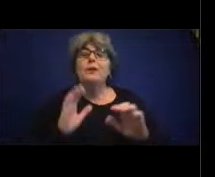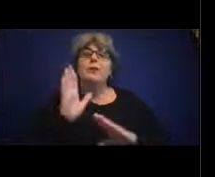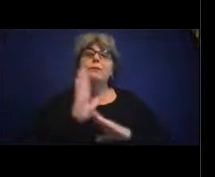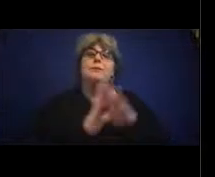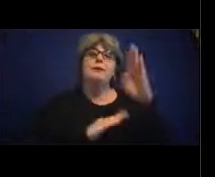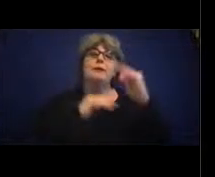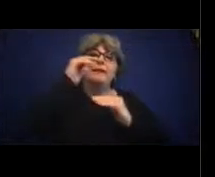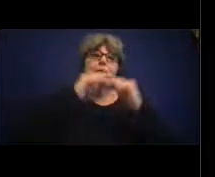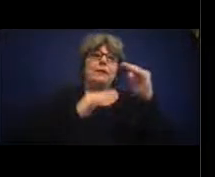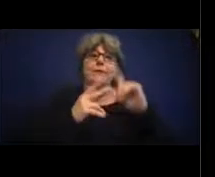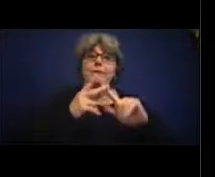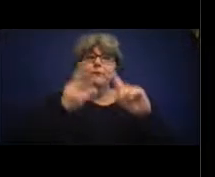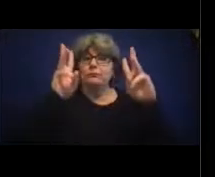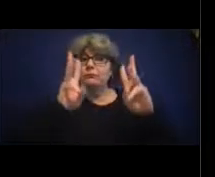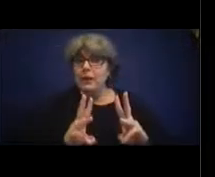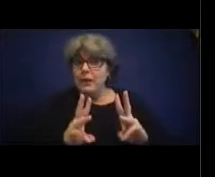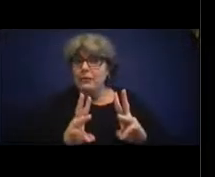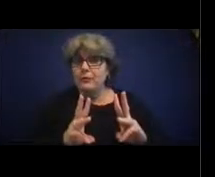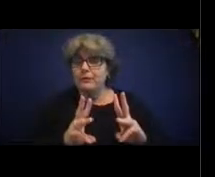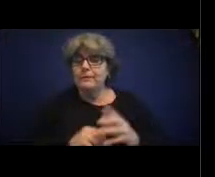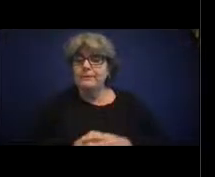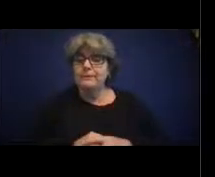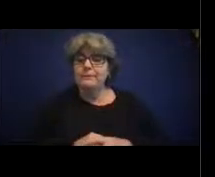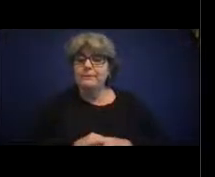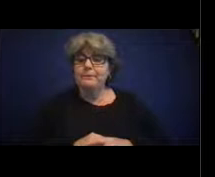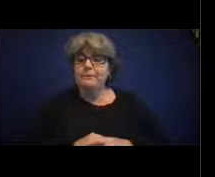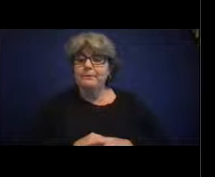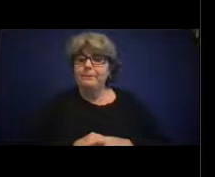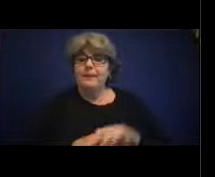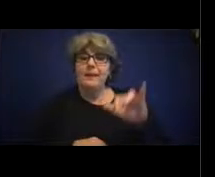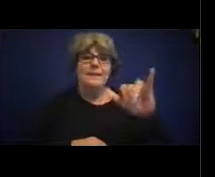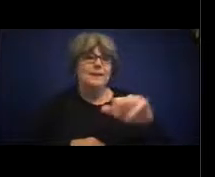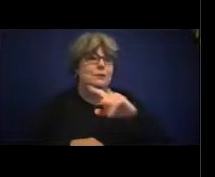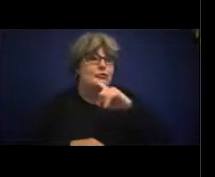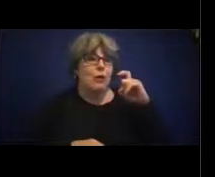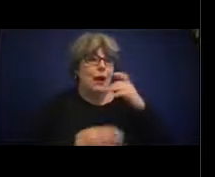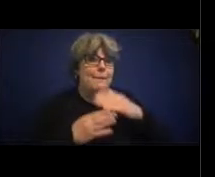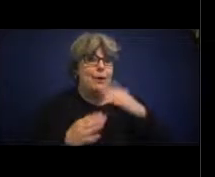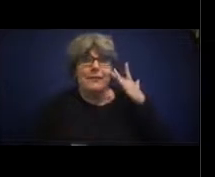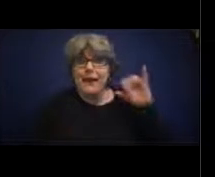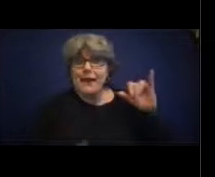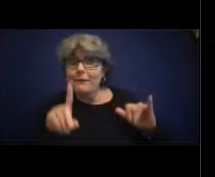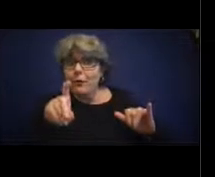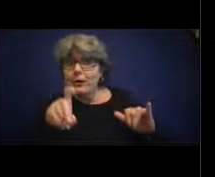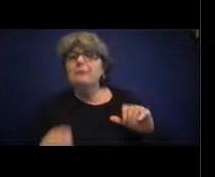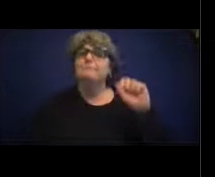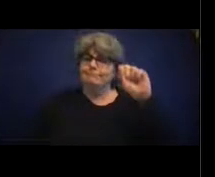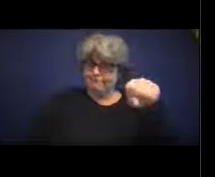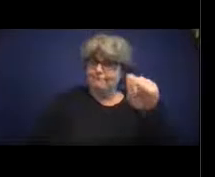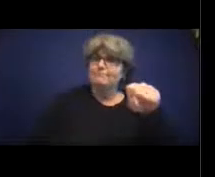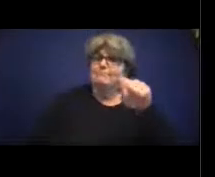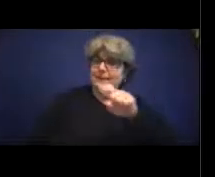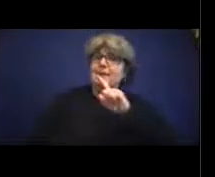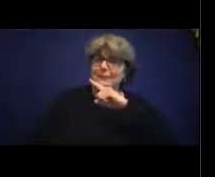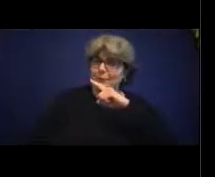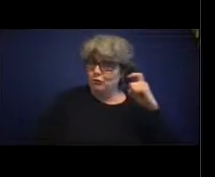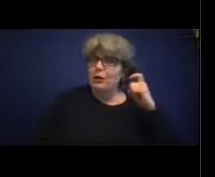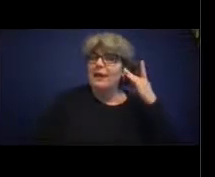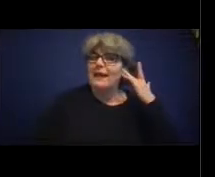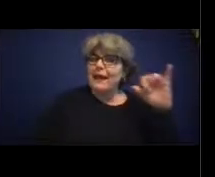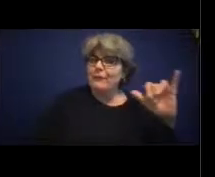certain types of climate. So that comment earlier that isn't this a dry part of California? Yeah, it's a dry part of California, but it's